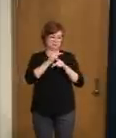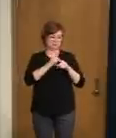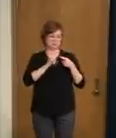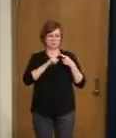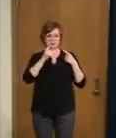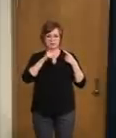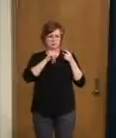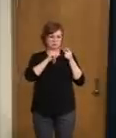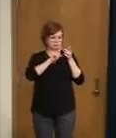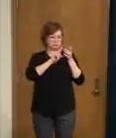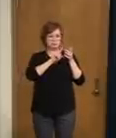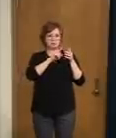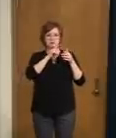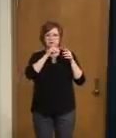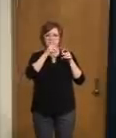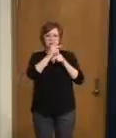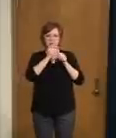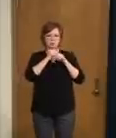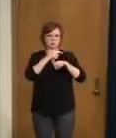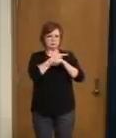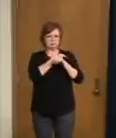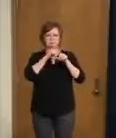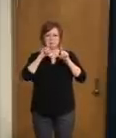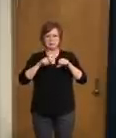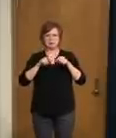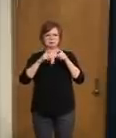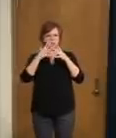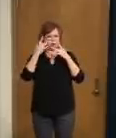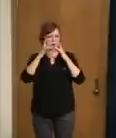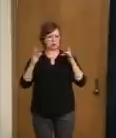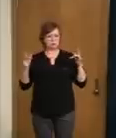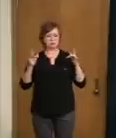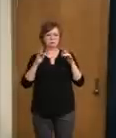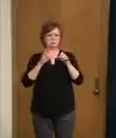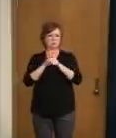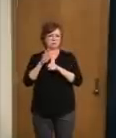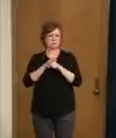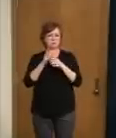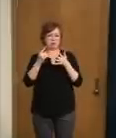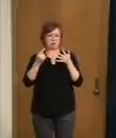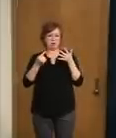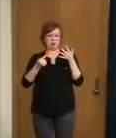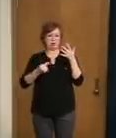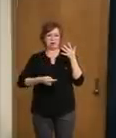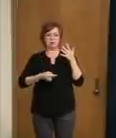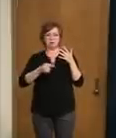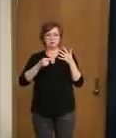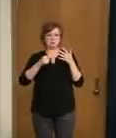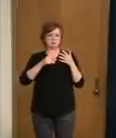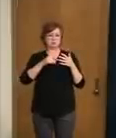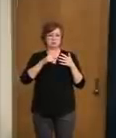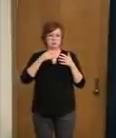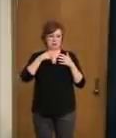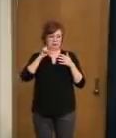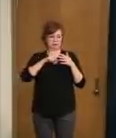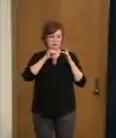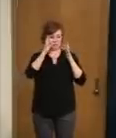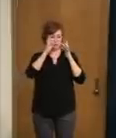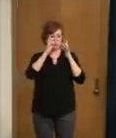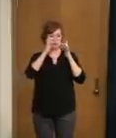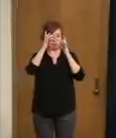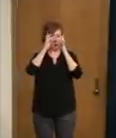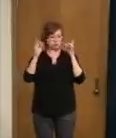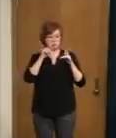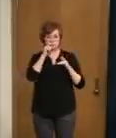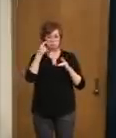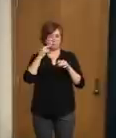testing, and assessment, our defensive strategy, and ensuring we have hospital capacity for those that need it, both COVID and non-COVID.